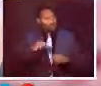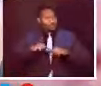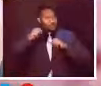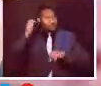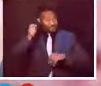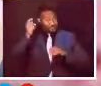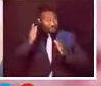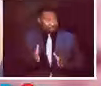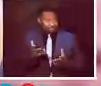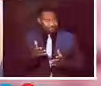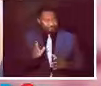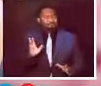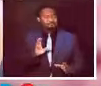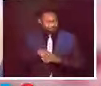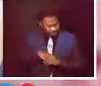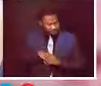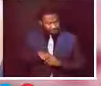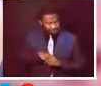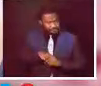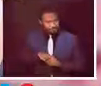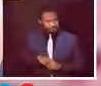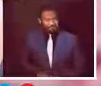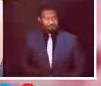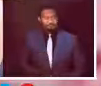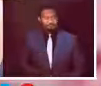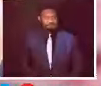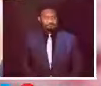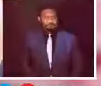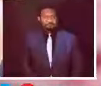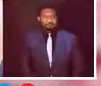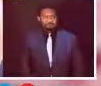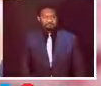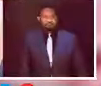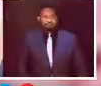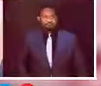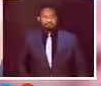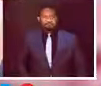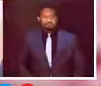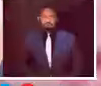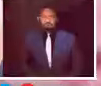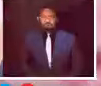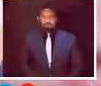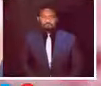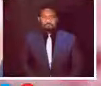they are statutory members of the delegation. Mr. Speaker,